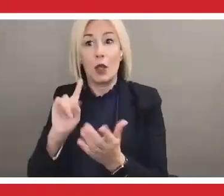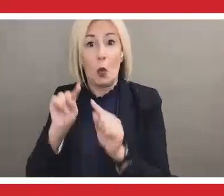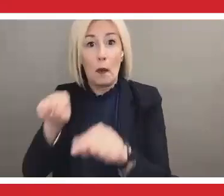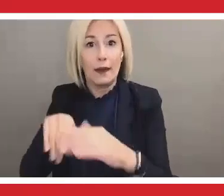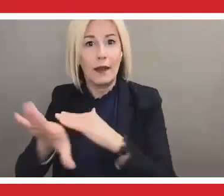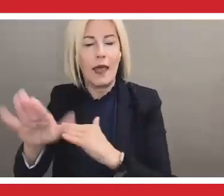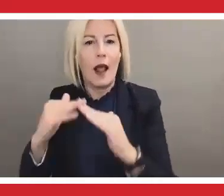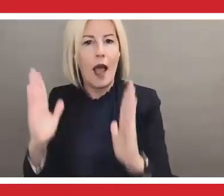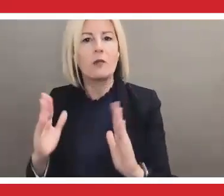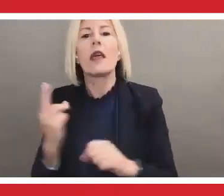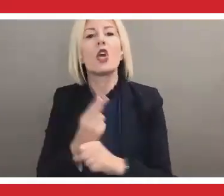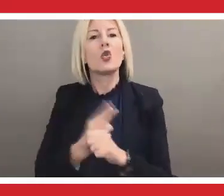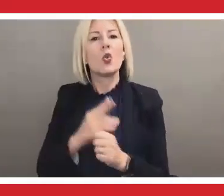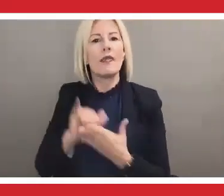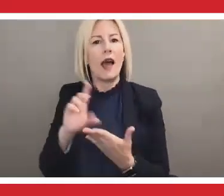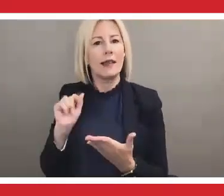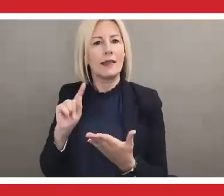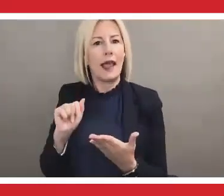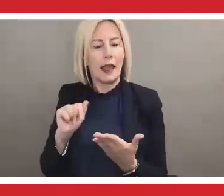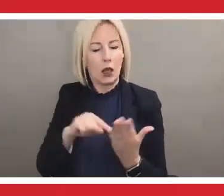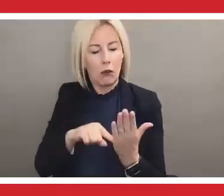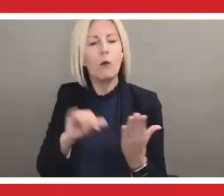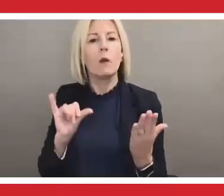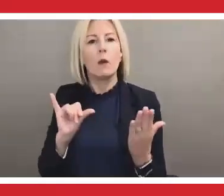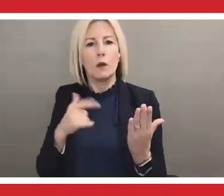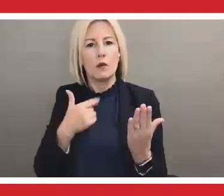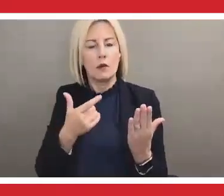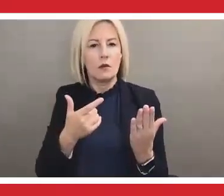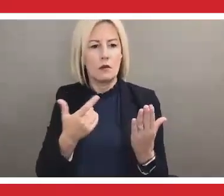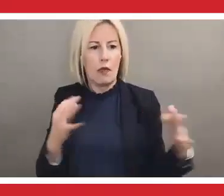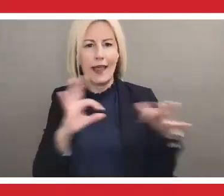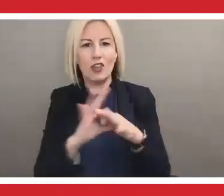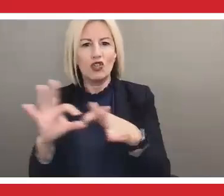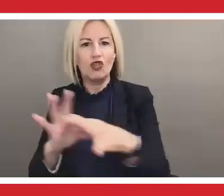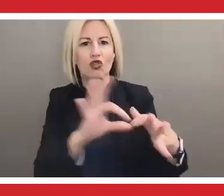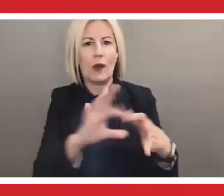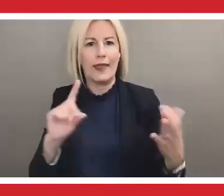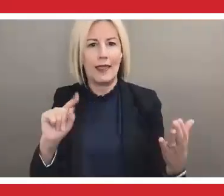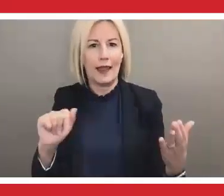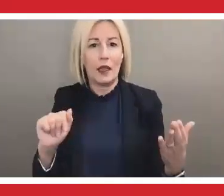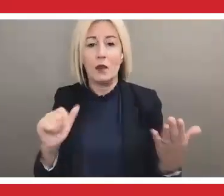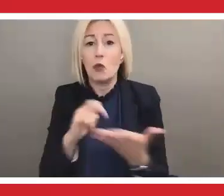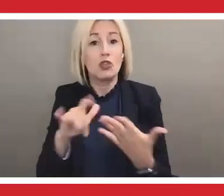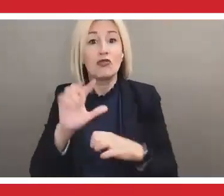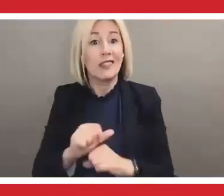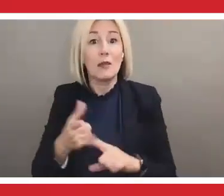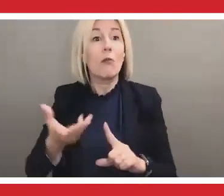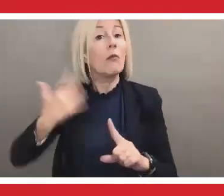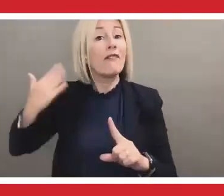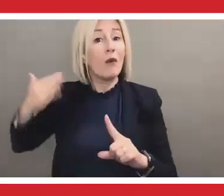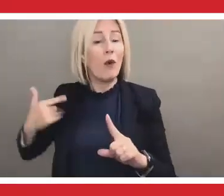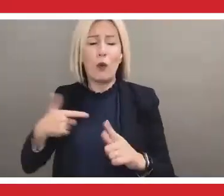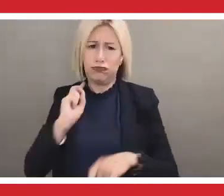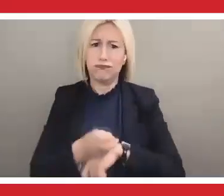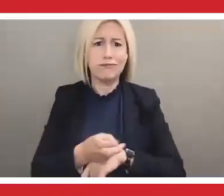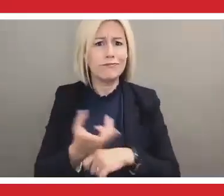use that data to actually join those data sets, which has always been traditionally difficult to do on physical tin